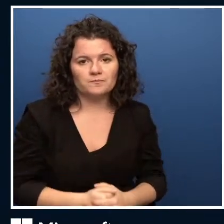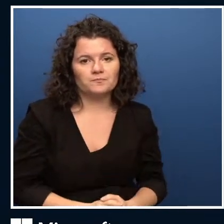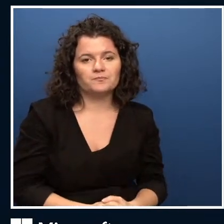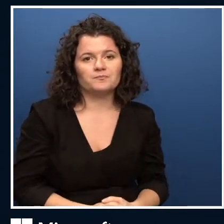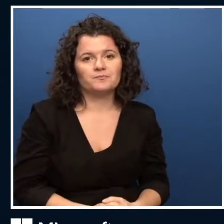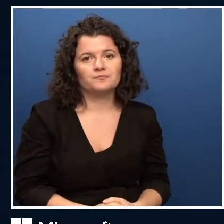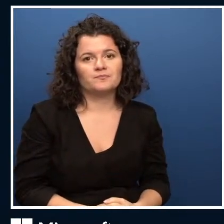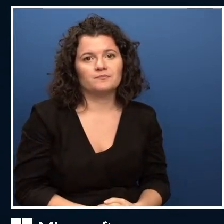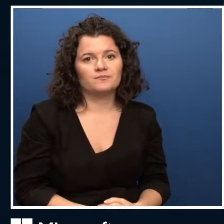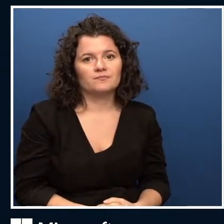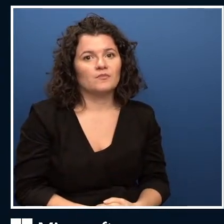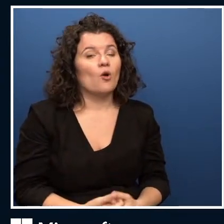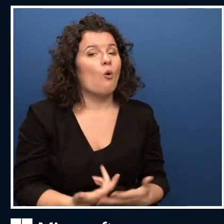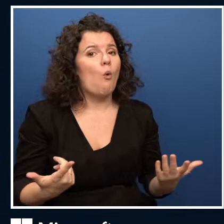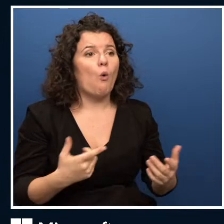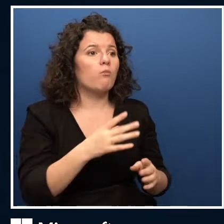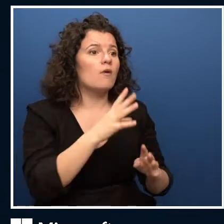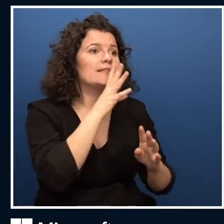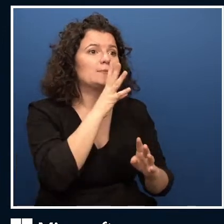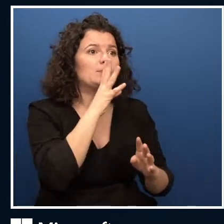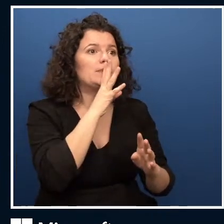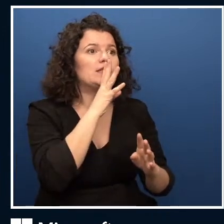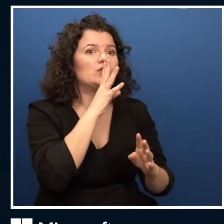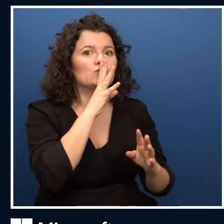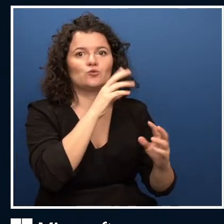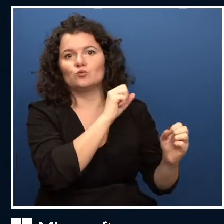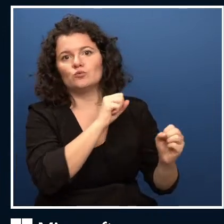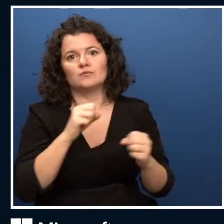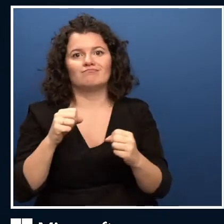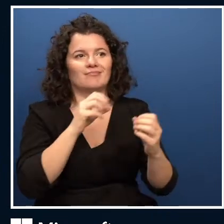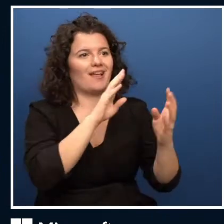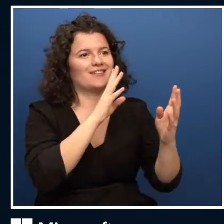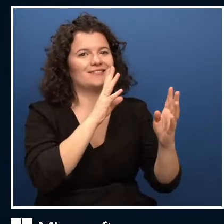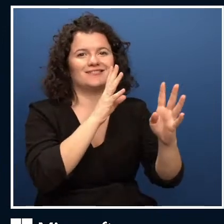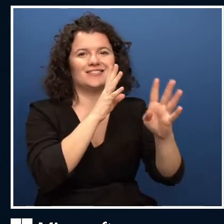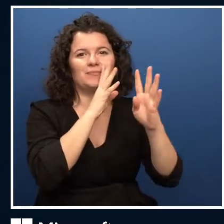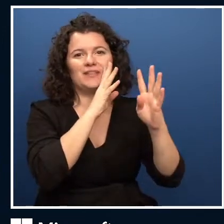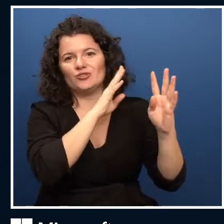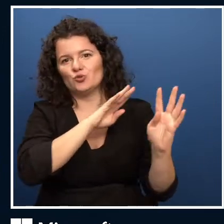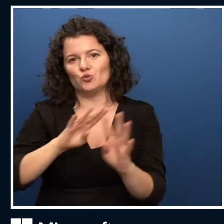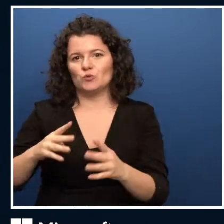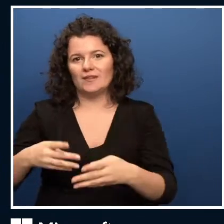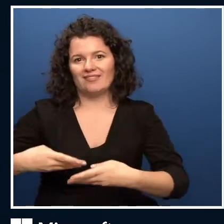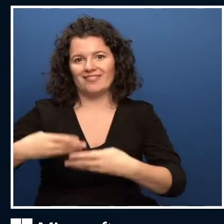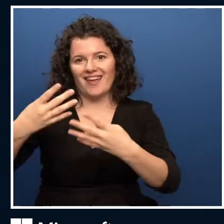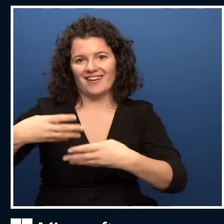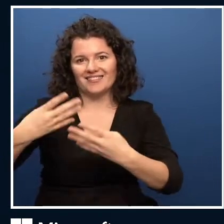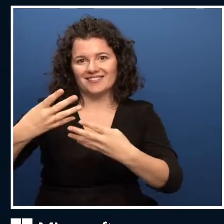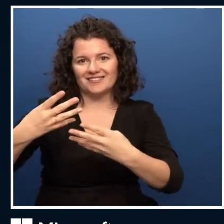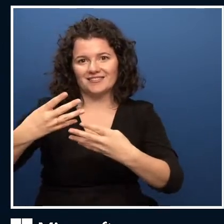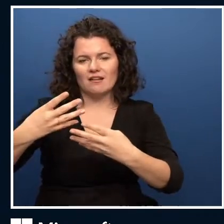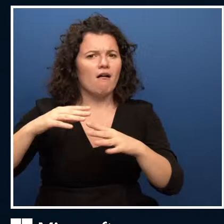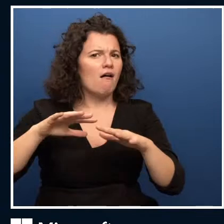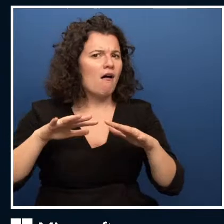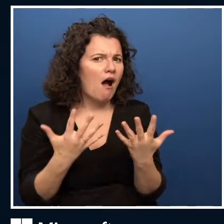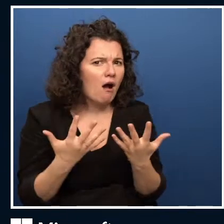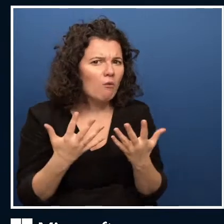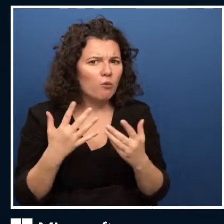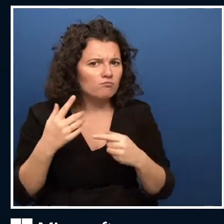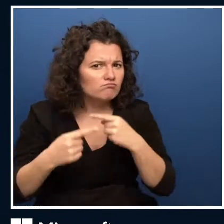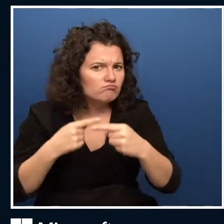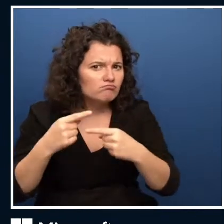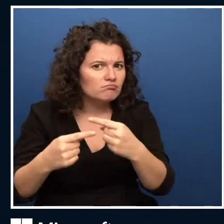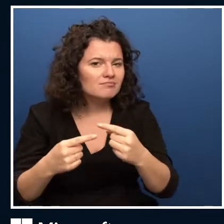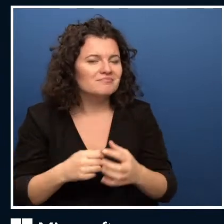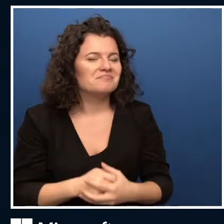text translation, and vice versa, things like that. We're going to talk about sound recognition today. We're